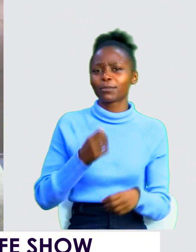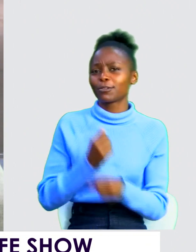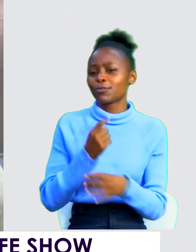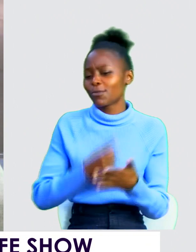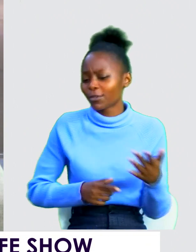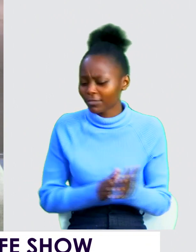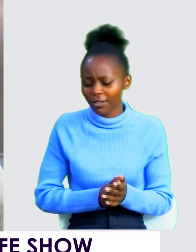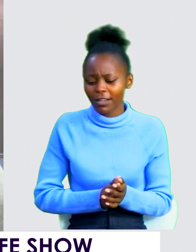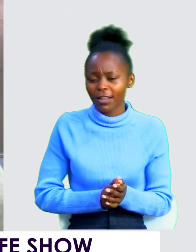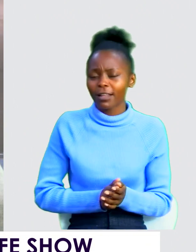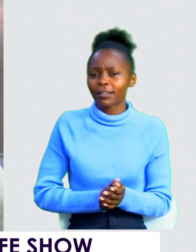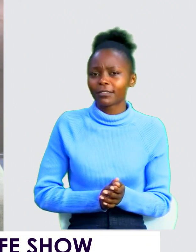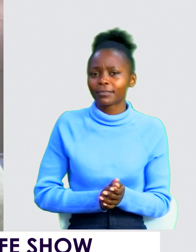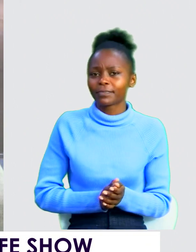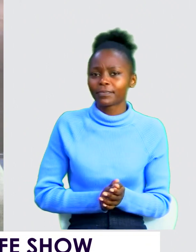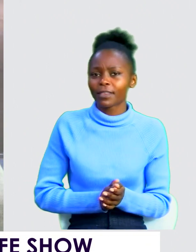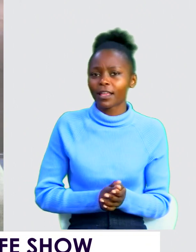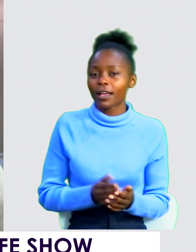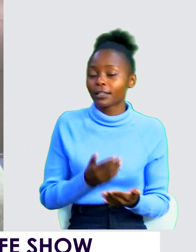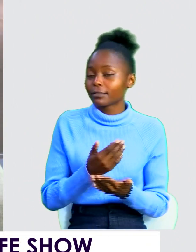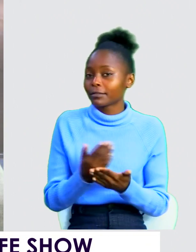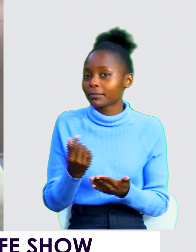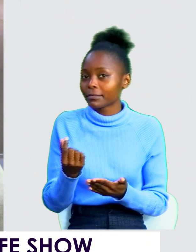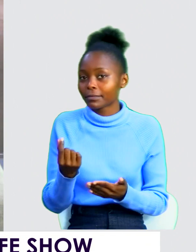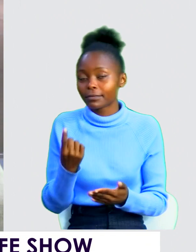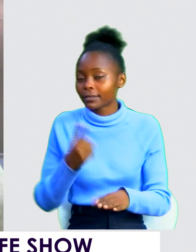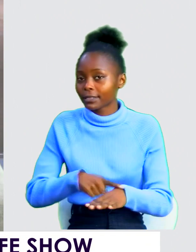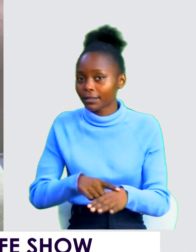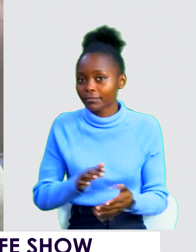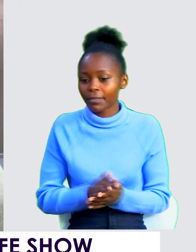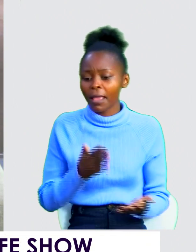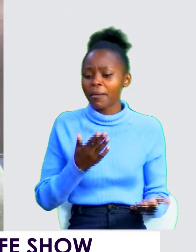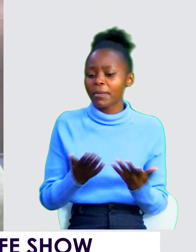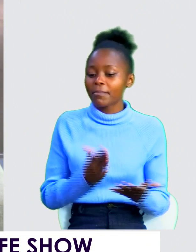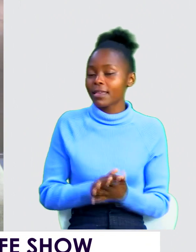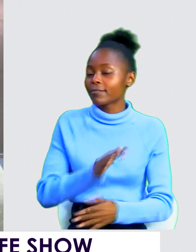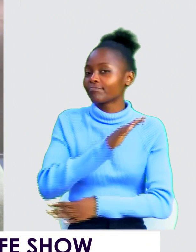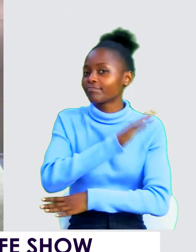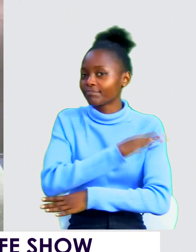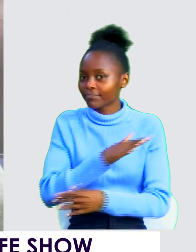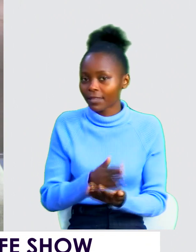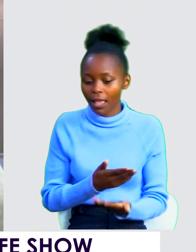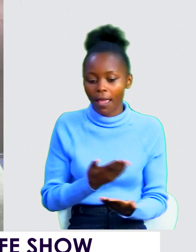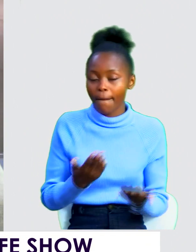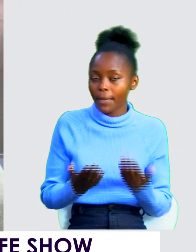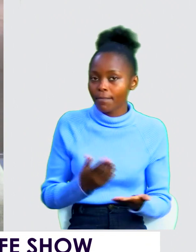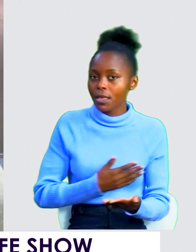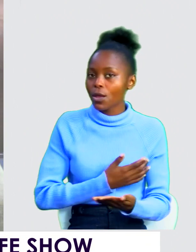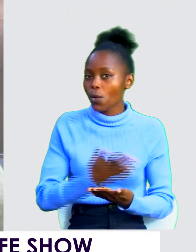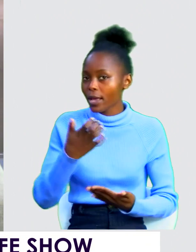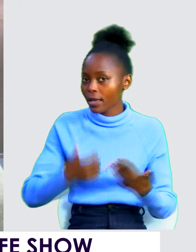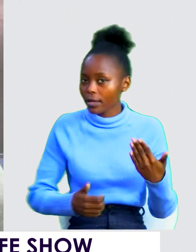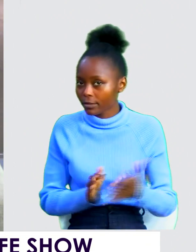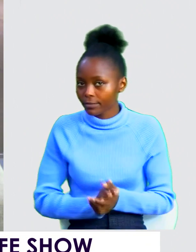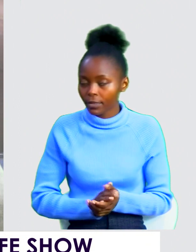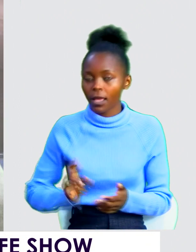boredom just for a moment? It may be for an evening or for a weekend. What